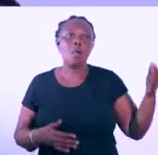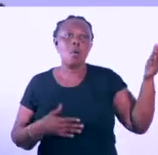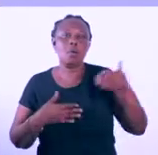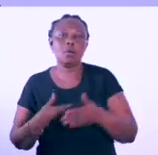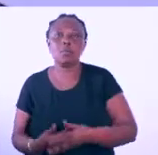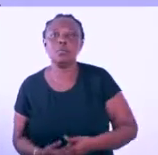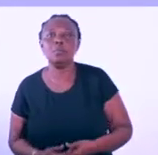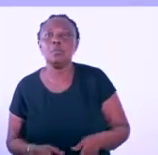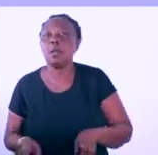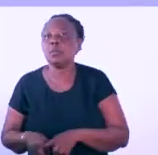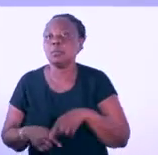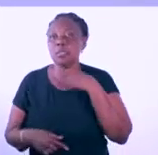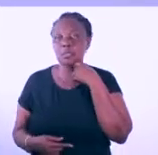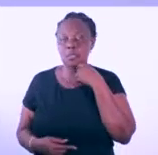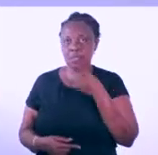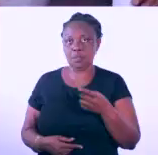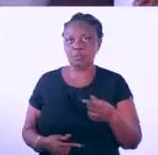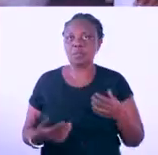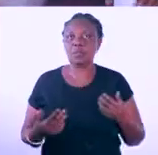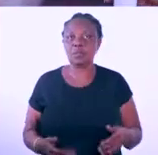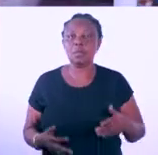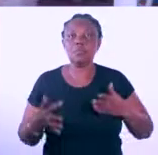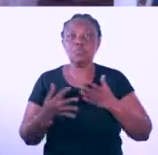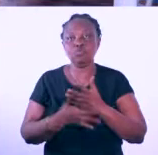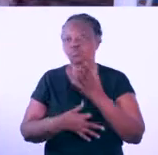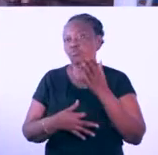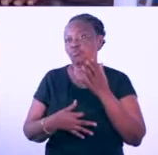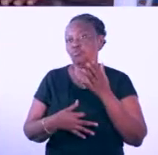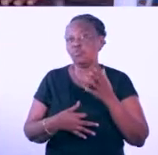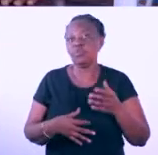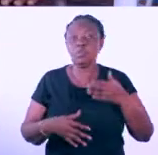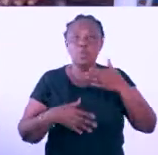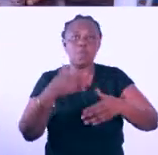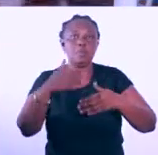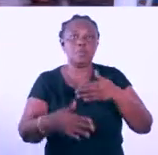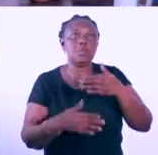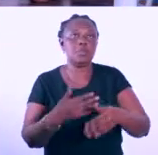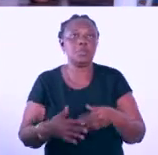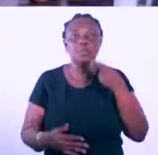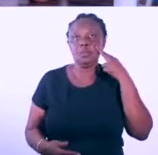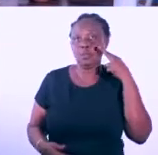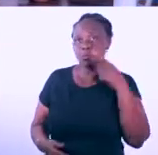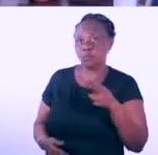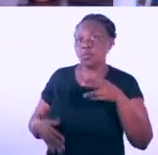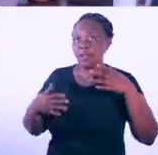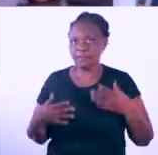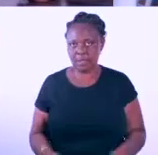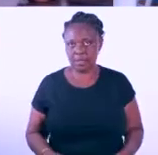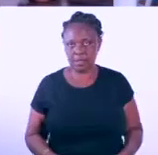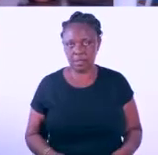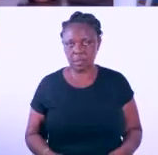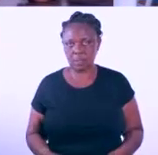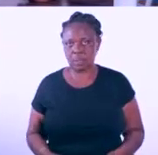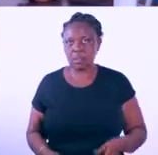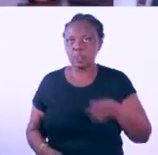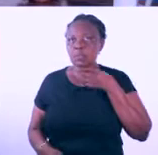As I did indicate, we're going to take you through the process. The process, as you have rightly observed, has just ended. And